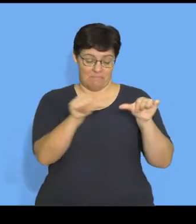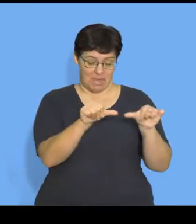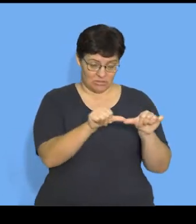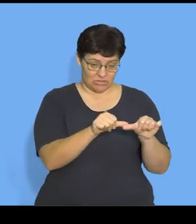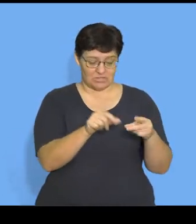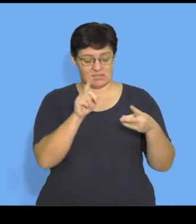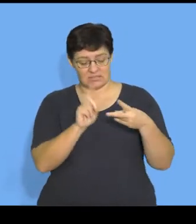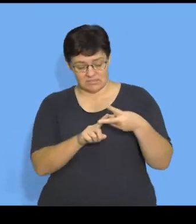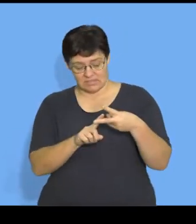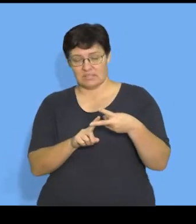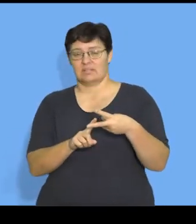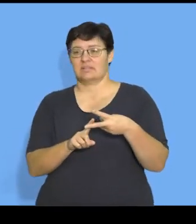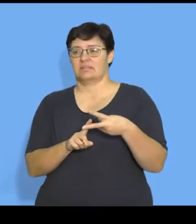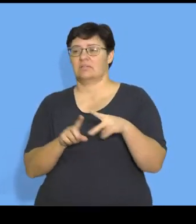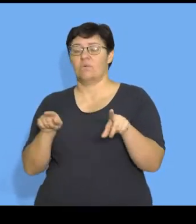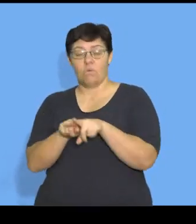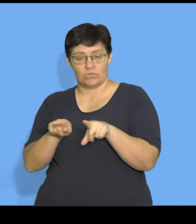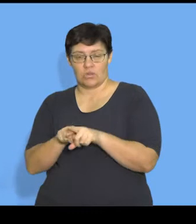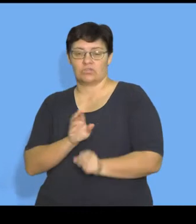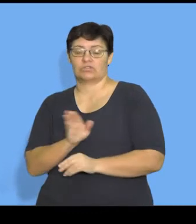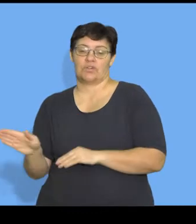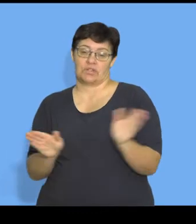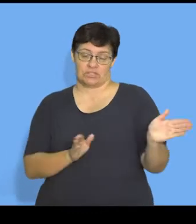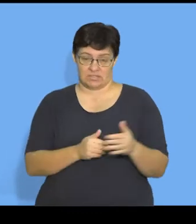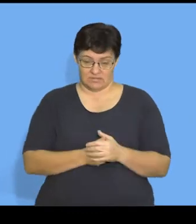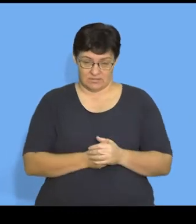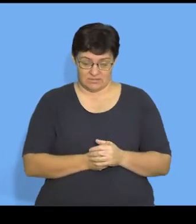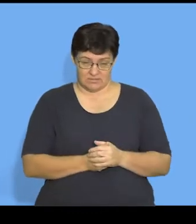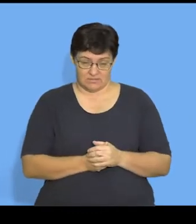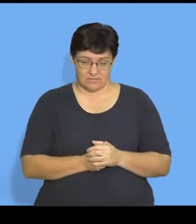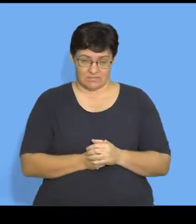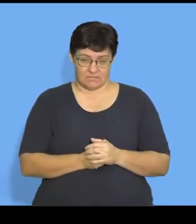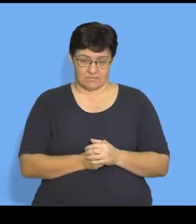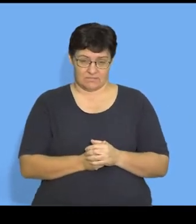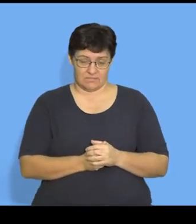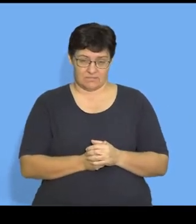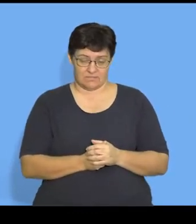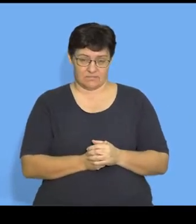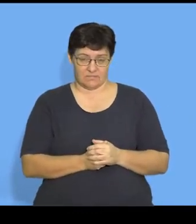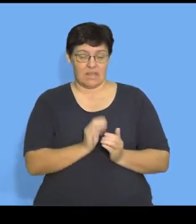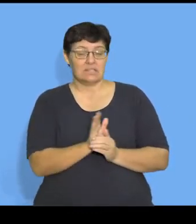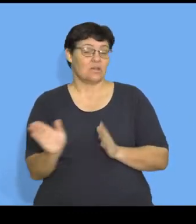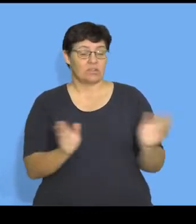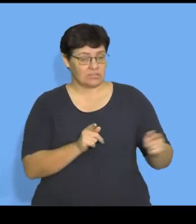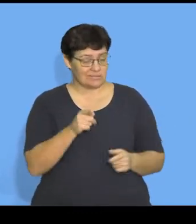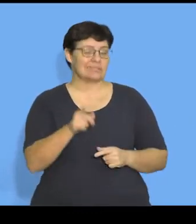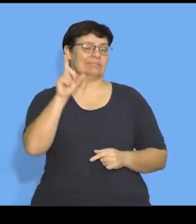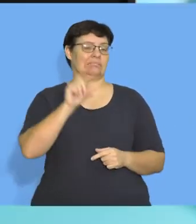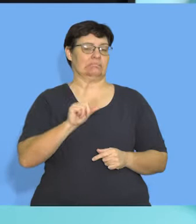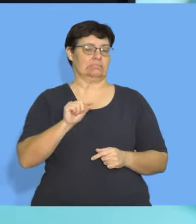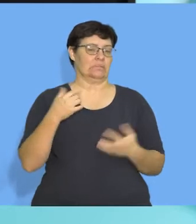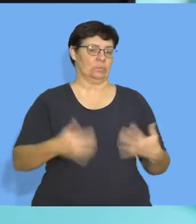magnitude, size, and direction. And direction's the interesting one